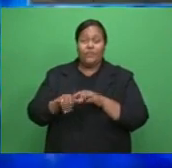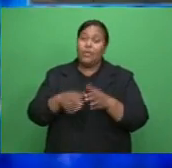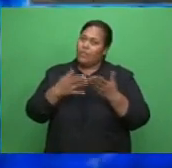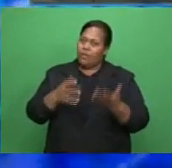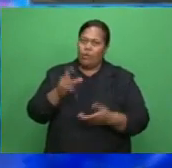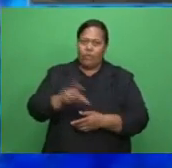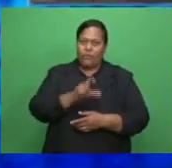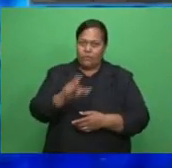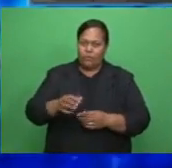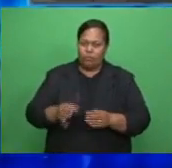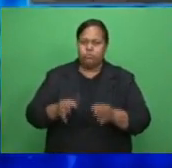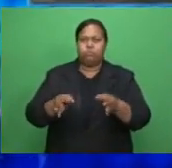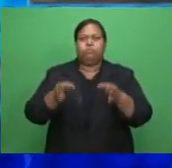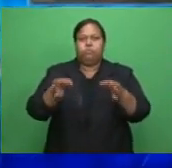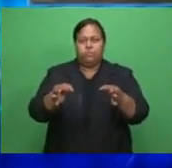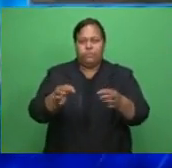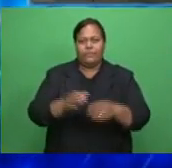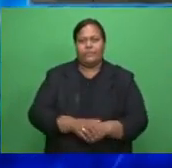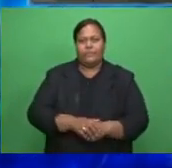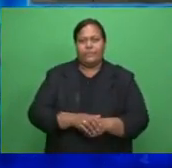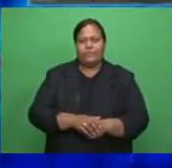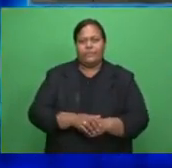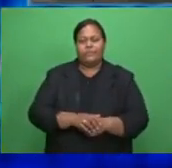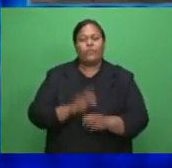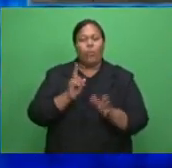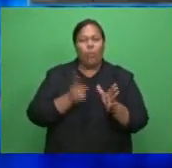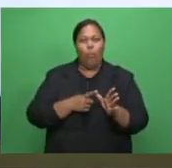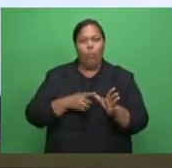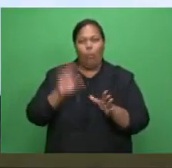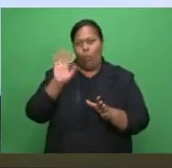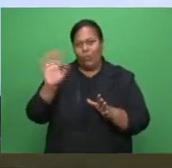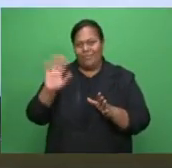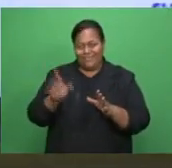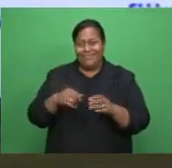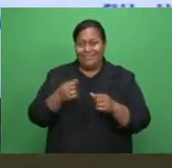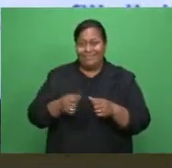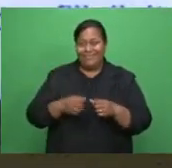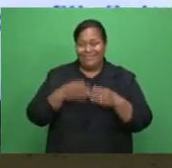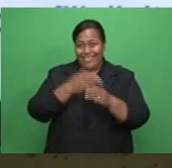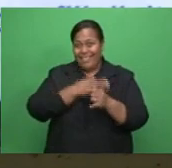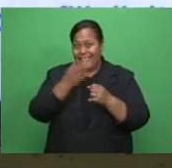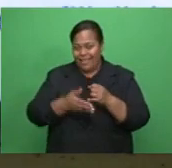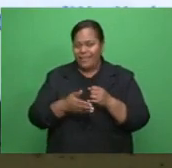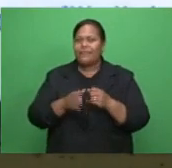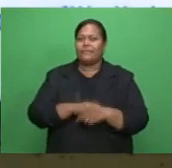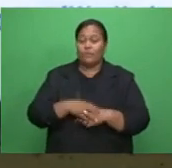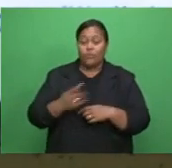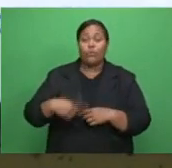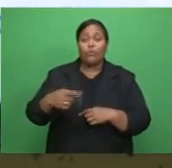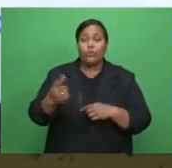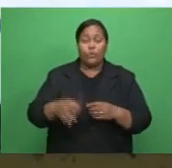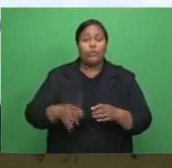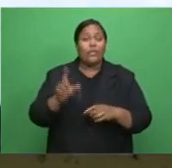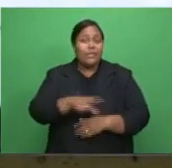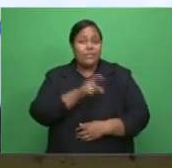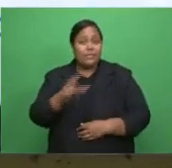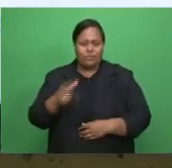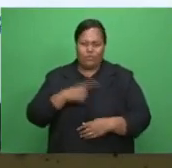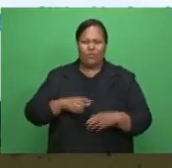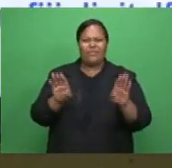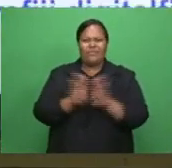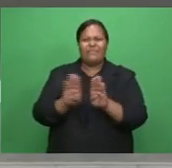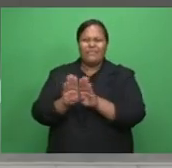flight cancellations through the end of August. It says the continued cancellations are due to prolonged border closures and